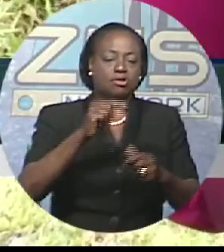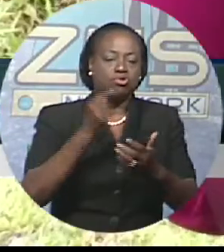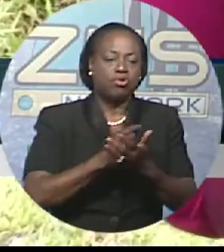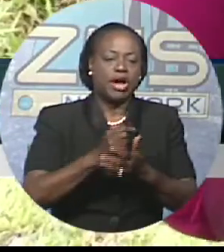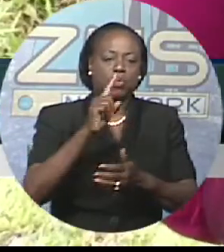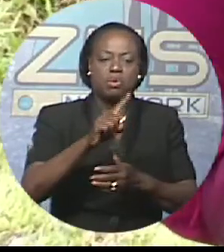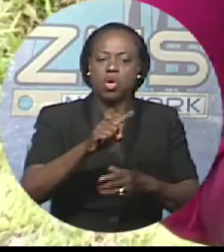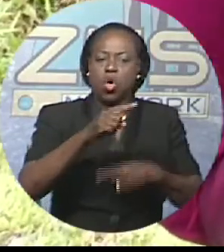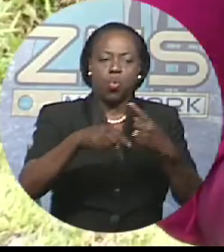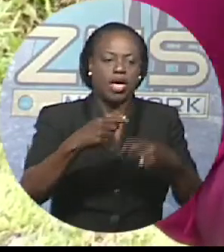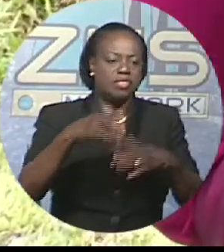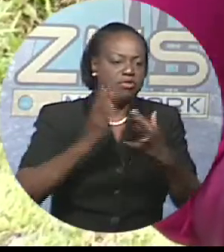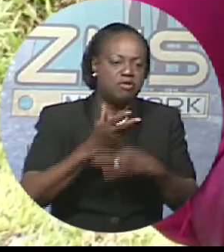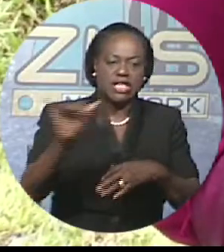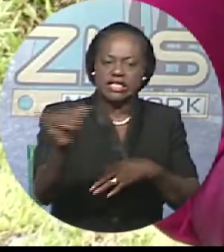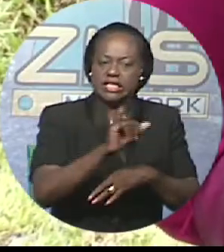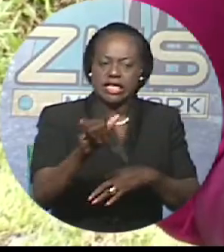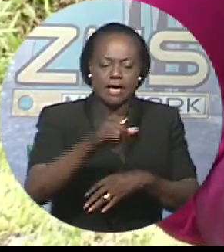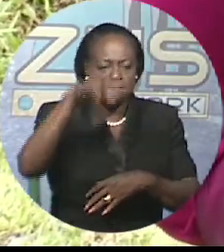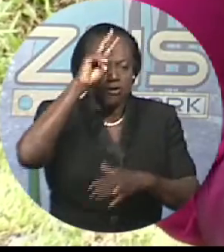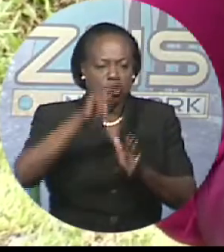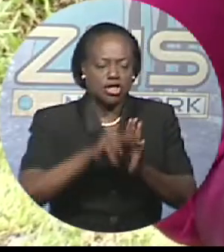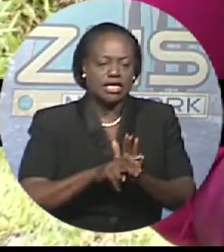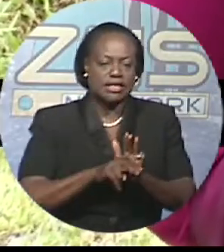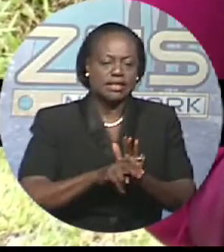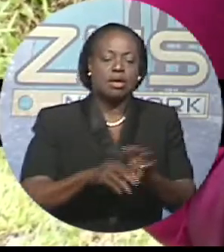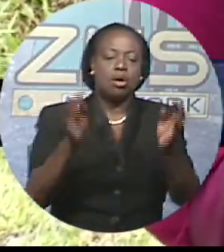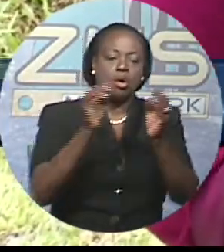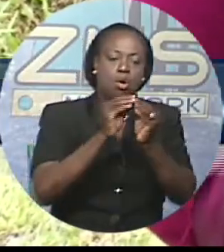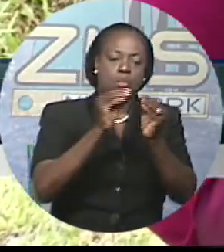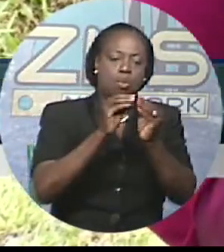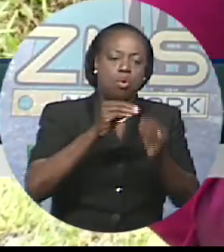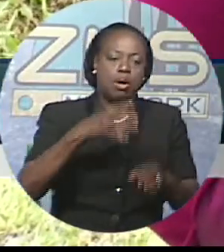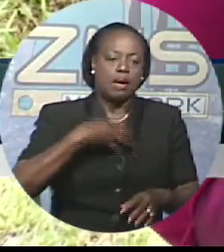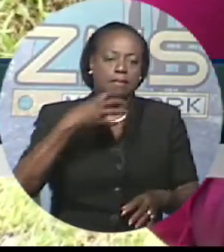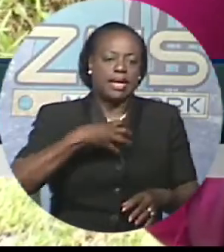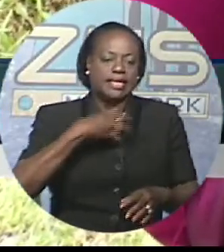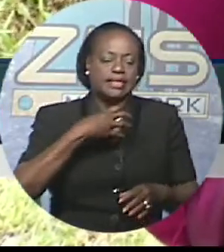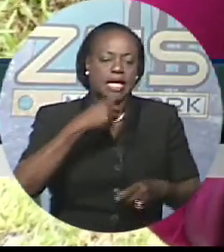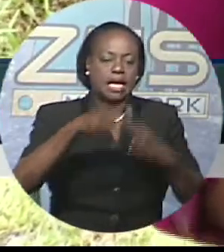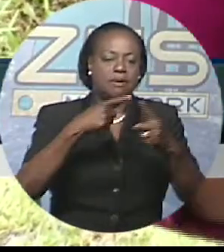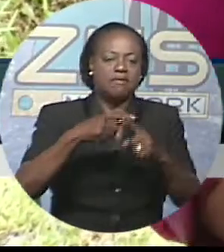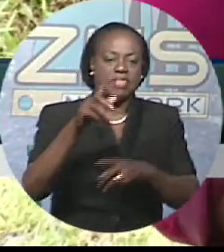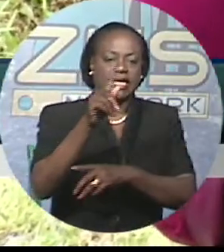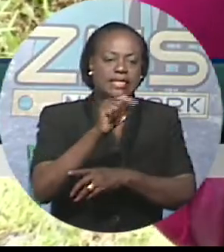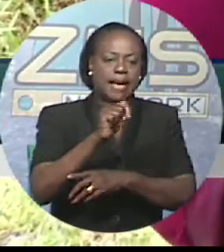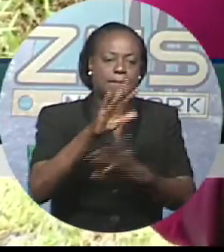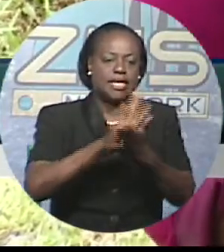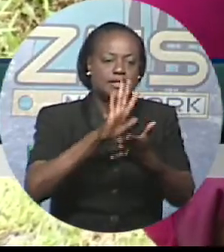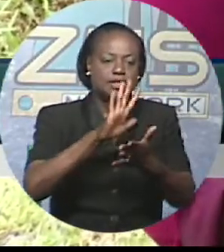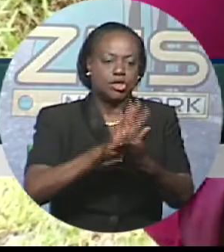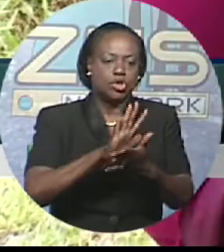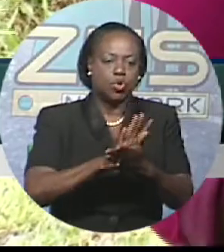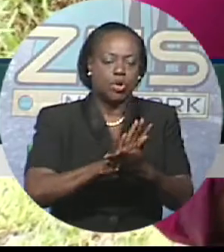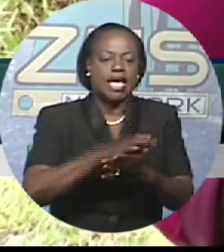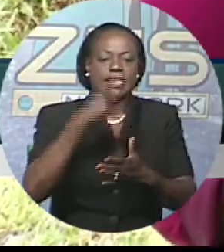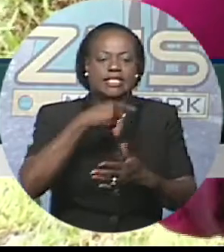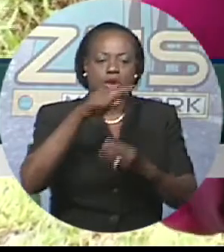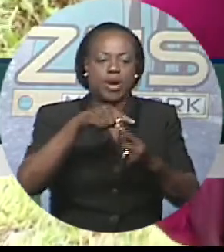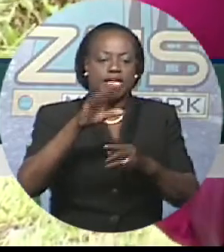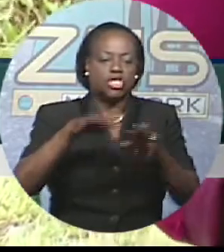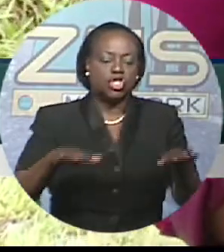But the program is being criticized before being given a chance. As we have embarked on an attempt